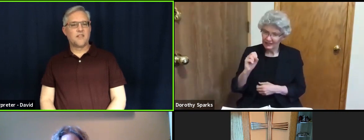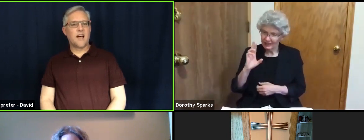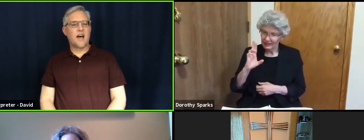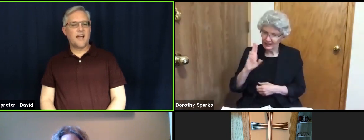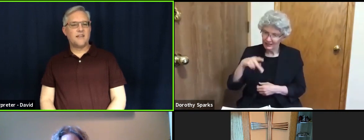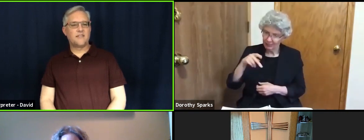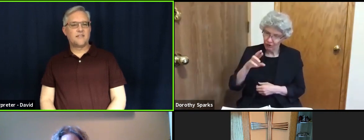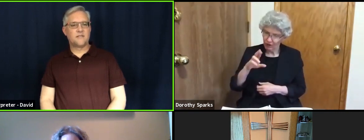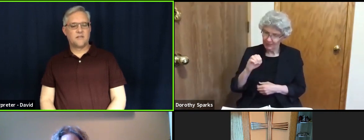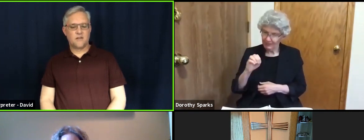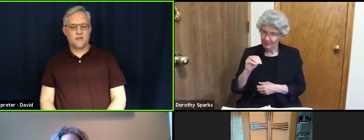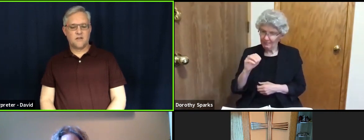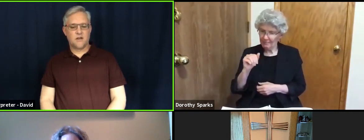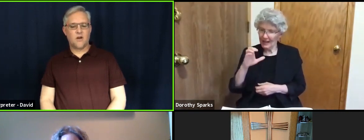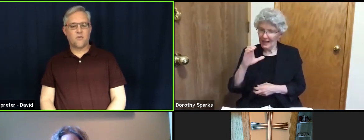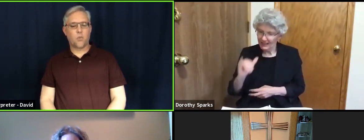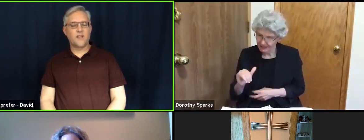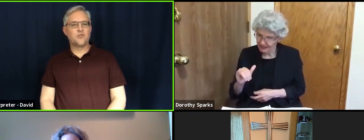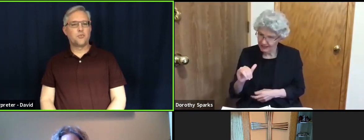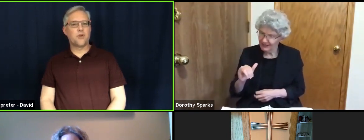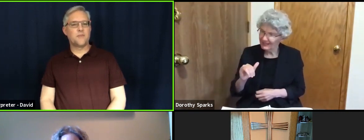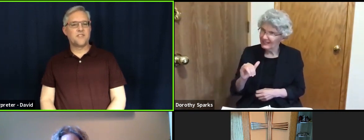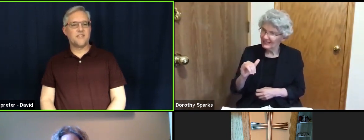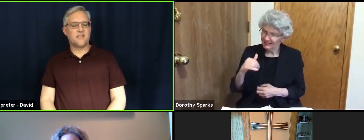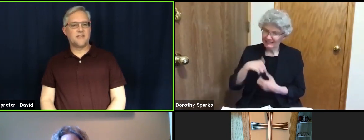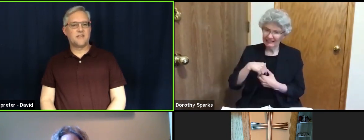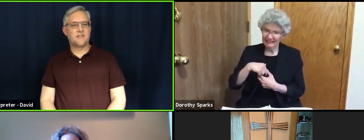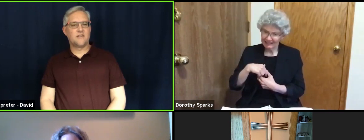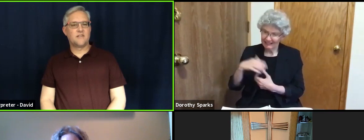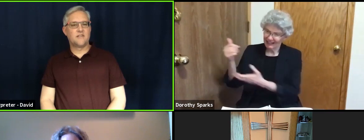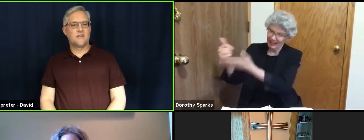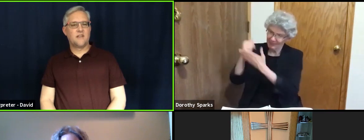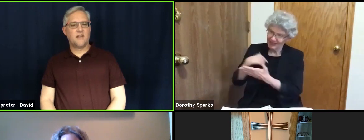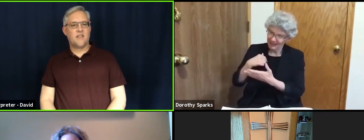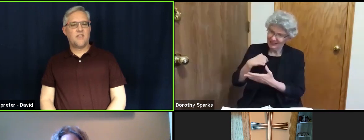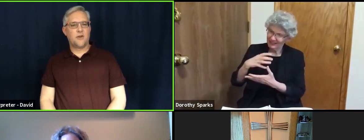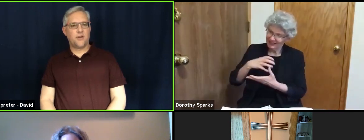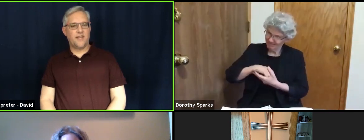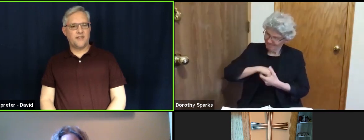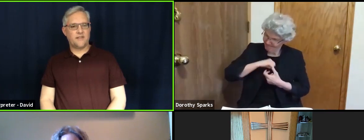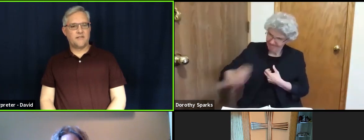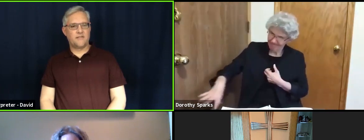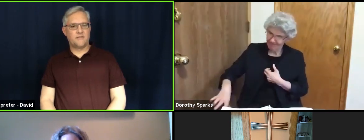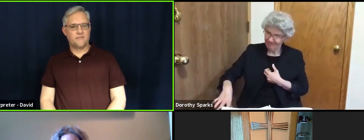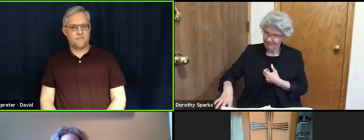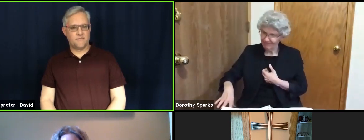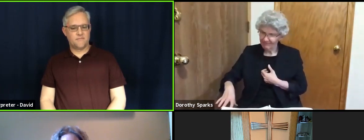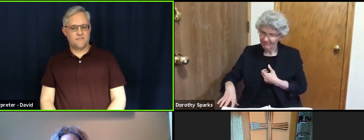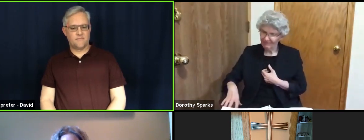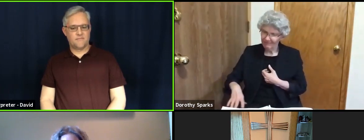From the lies of white supremacy that are hidden.